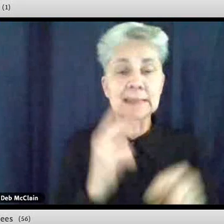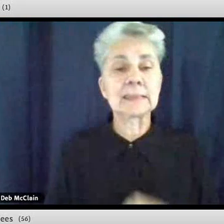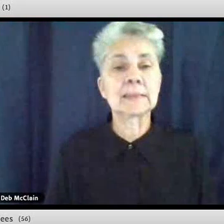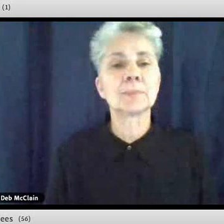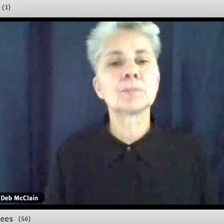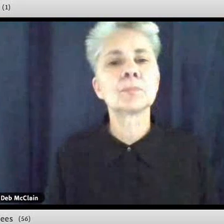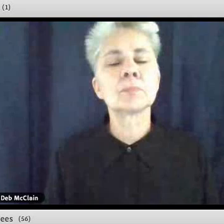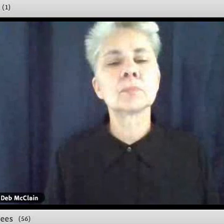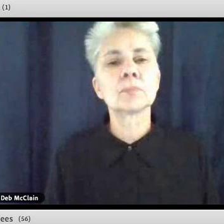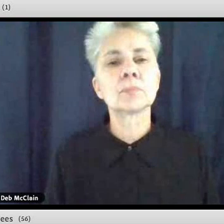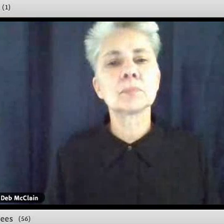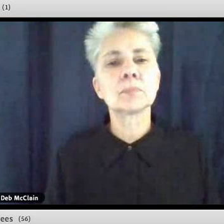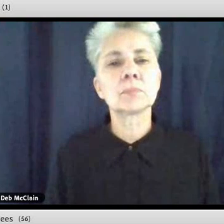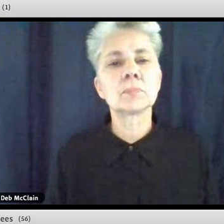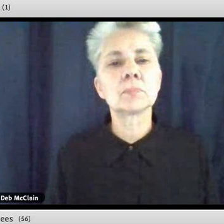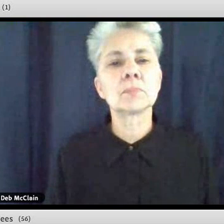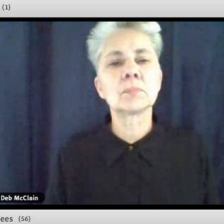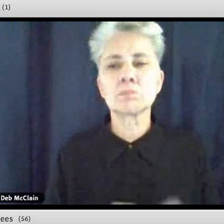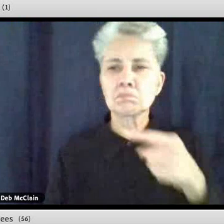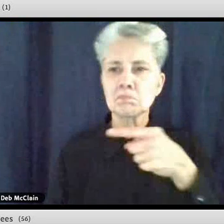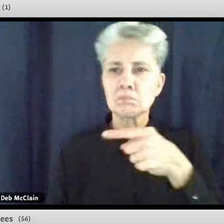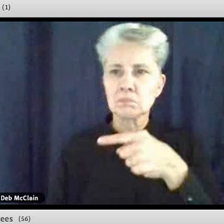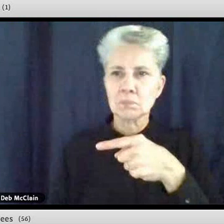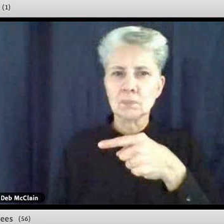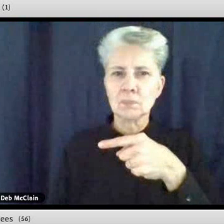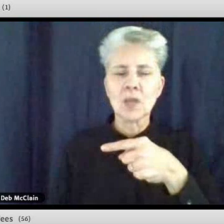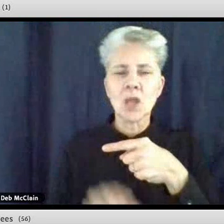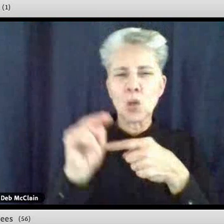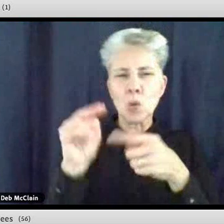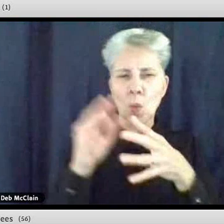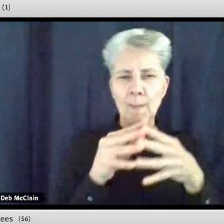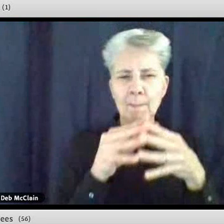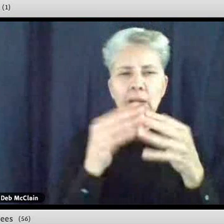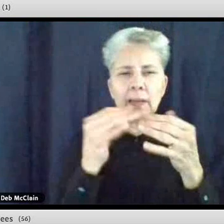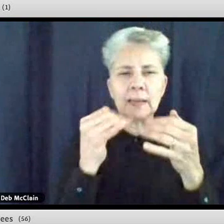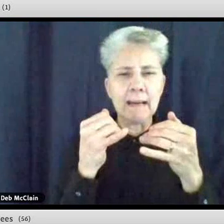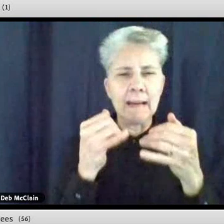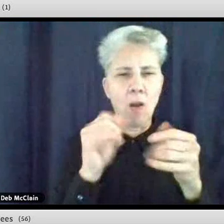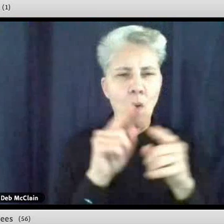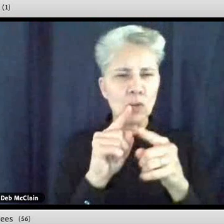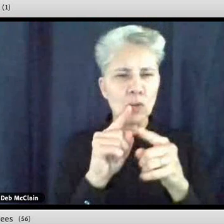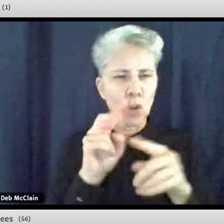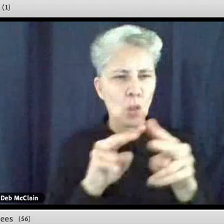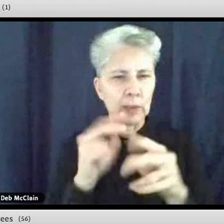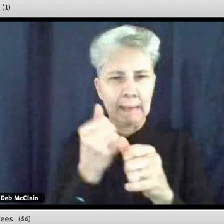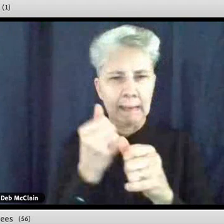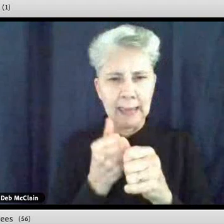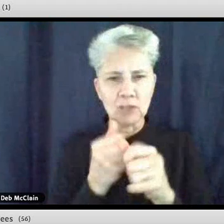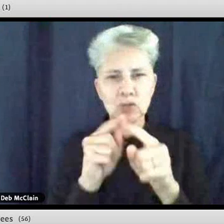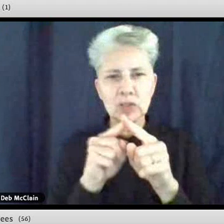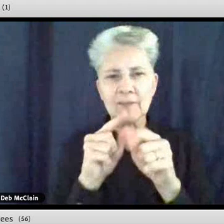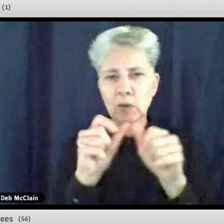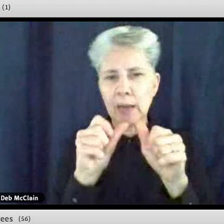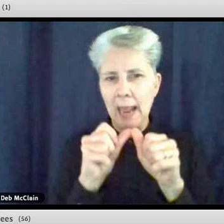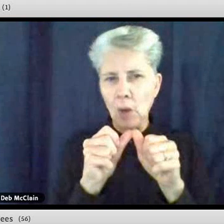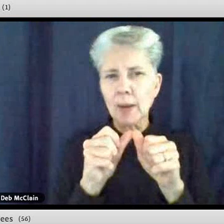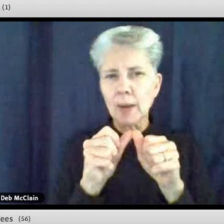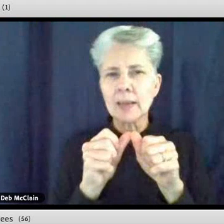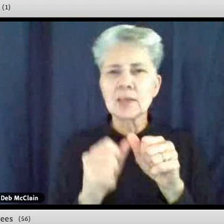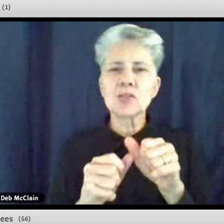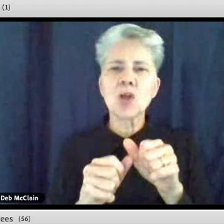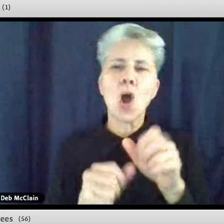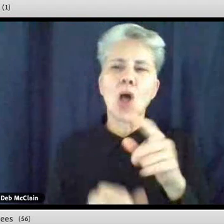and you can see that North America is pretty heavily hit right now. You can also look at each of the different areas over here on the